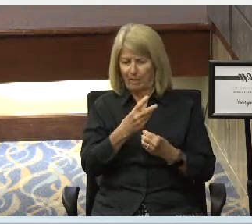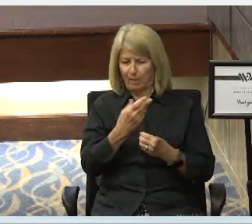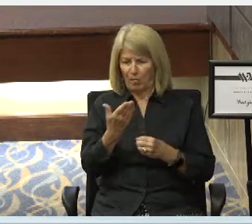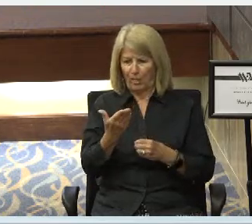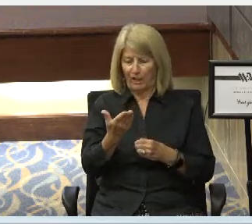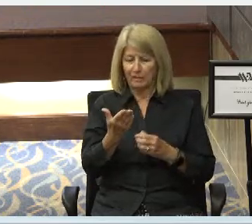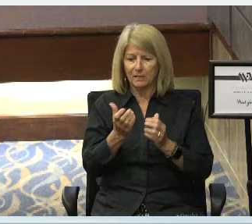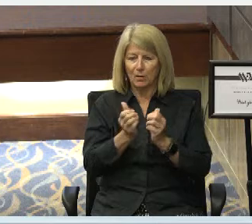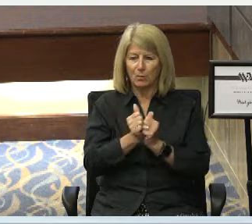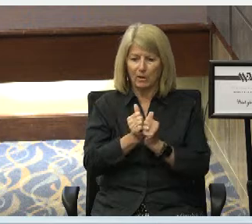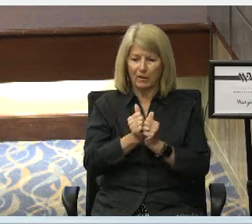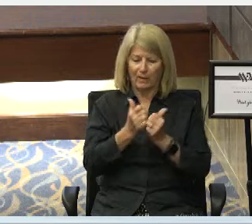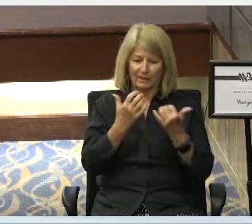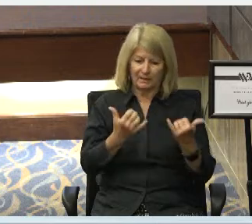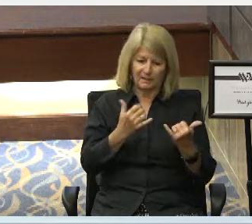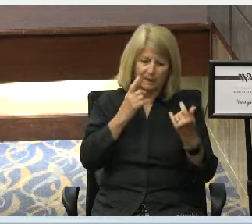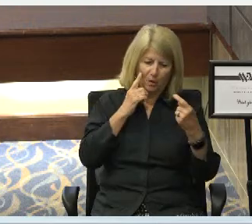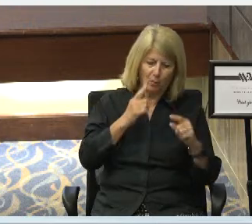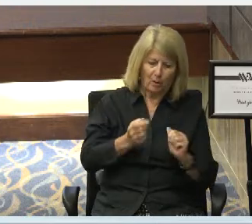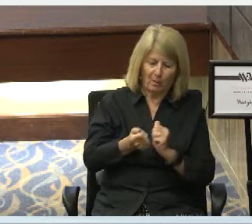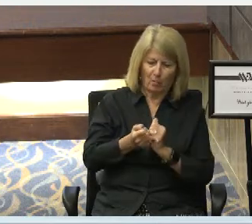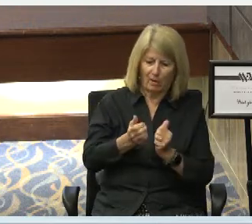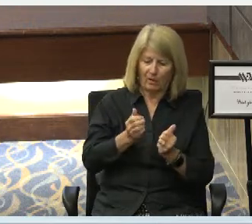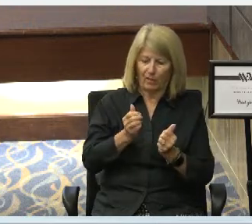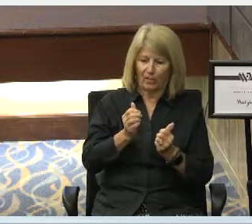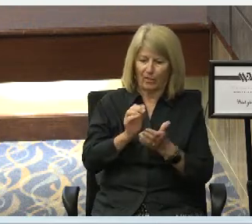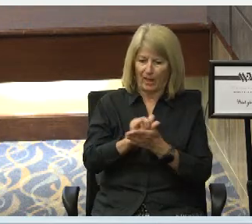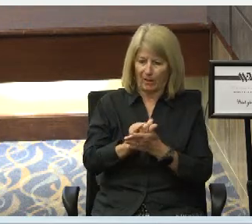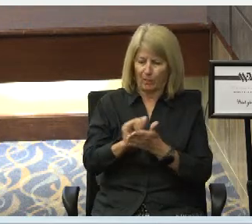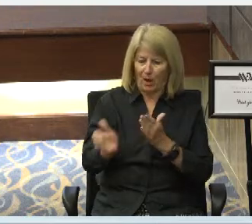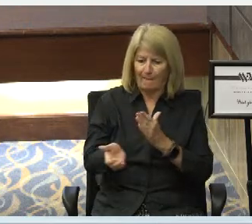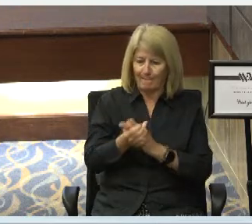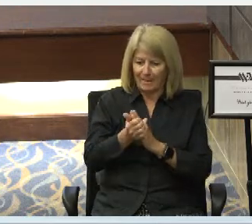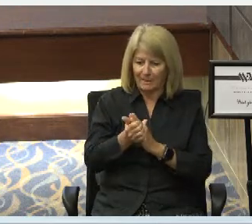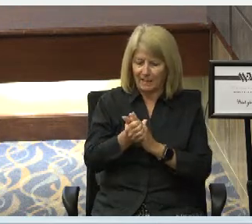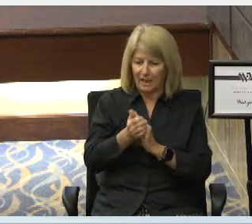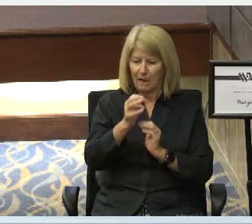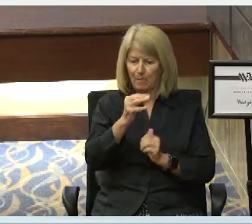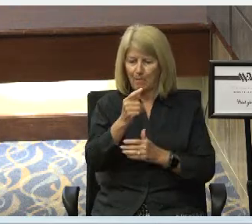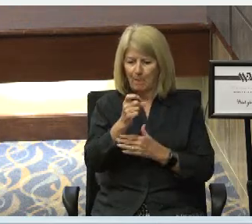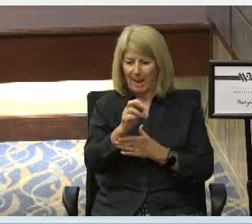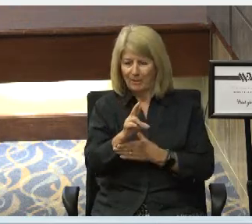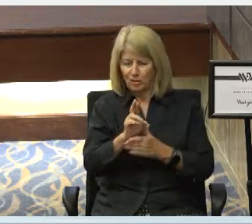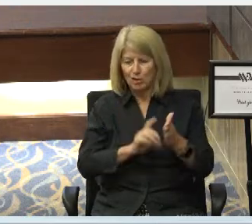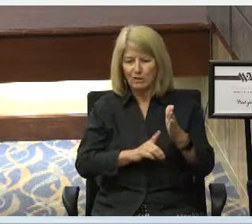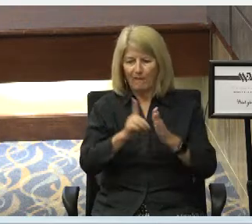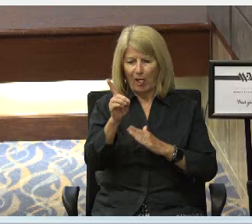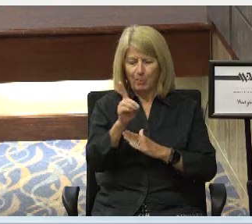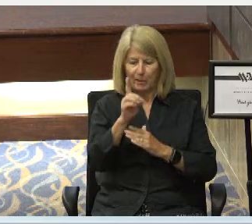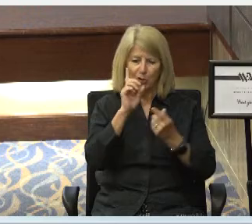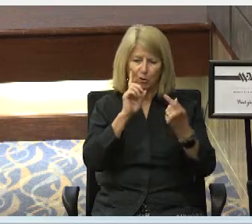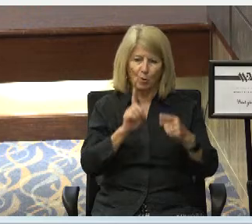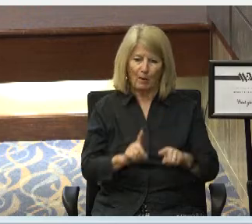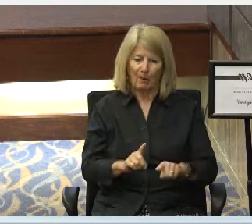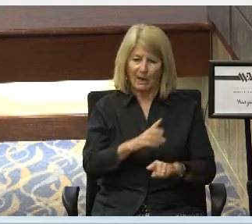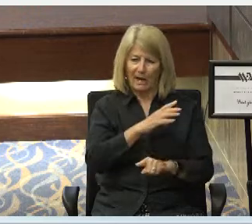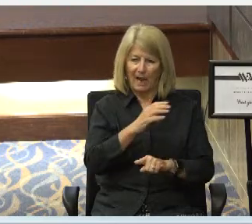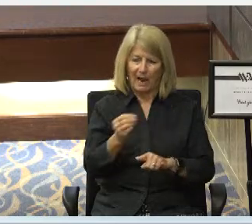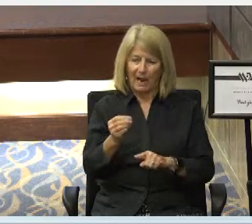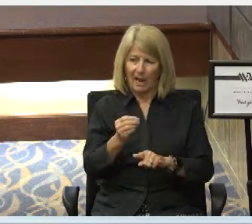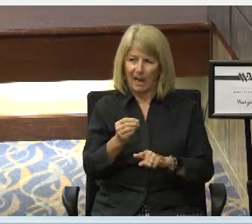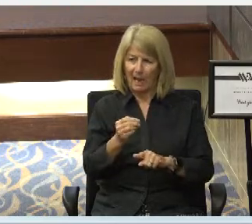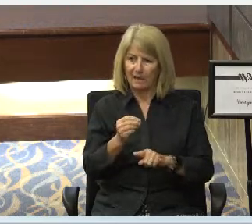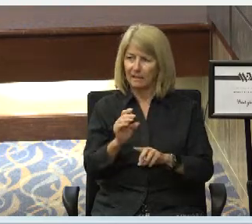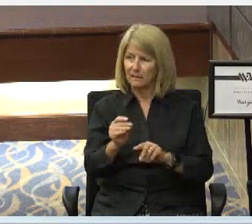with regard to the existing agreements that we have with them, we're amending the master development agreement and executing